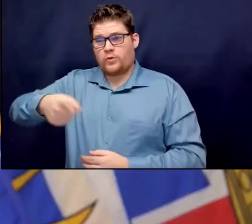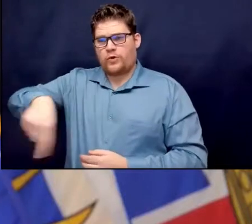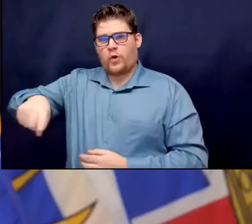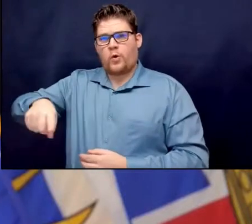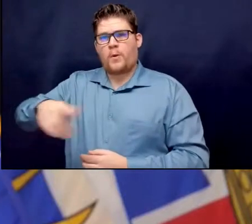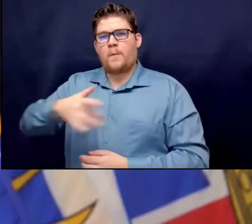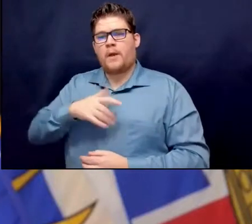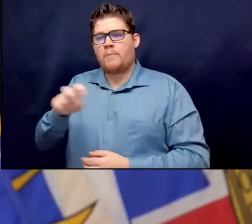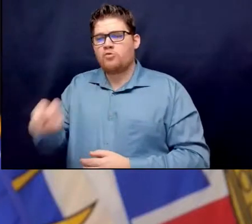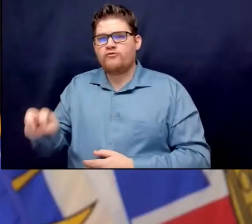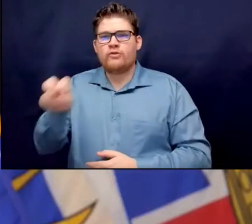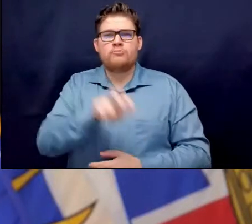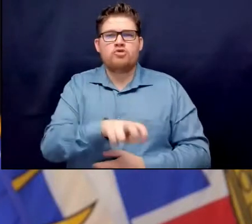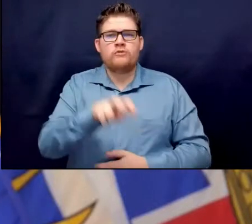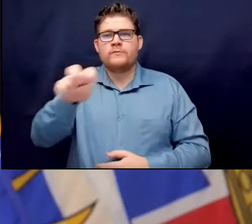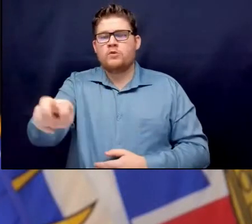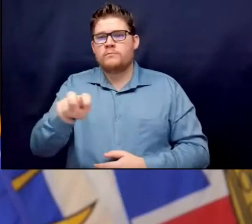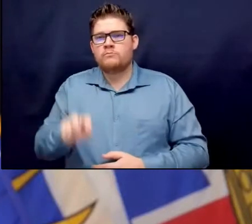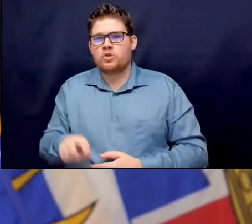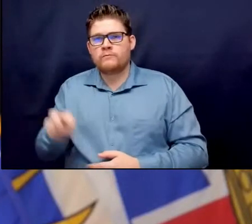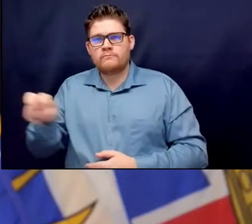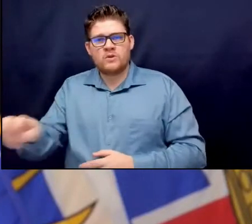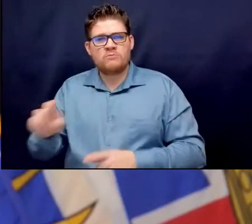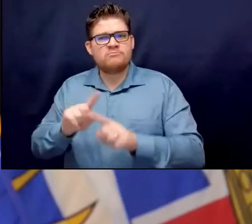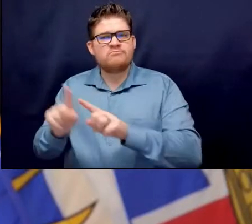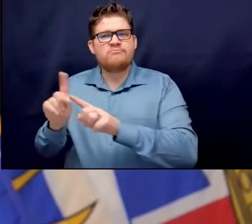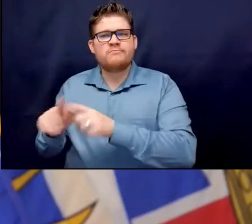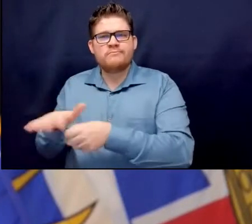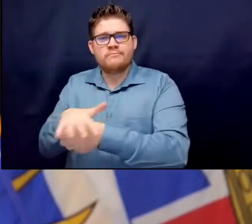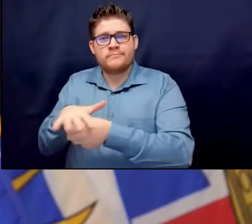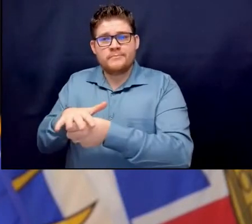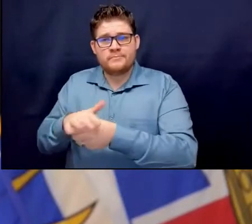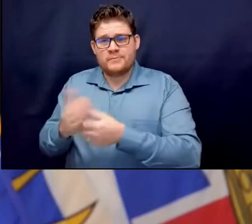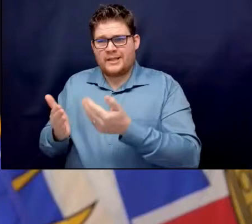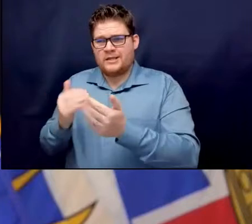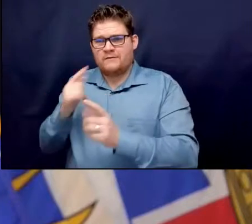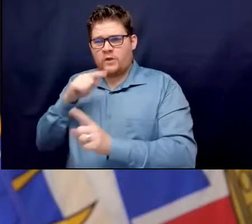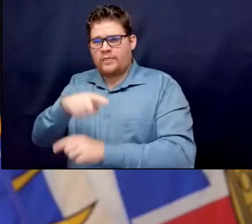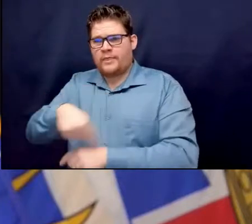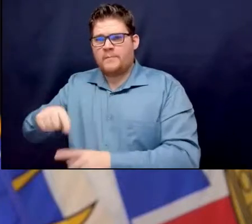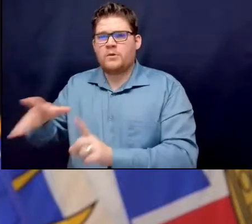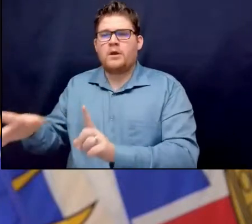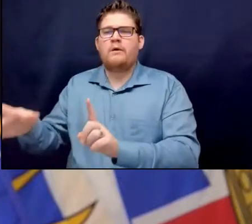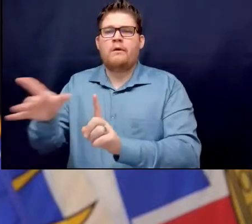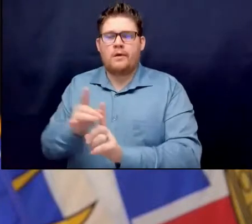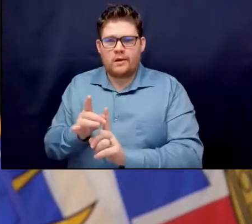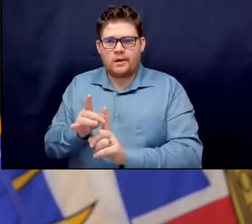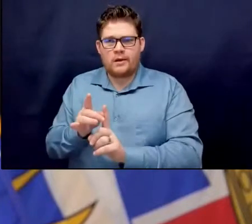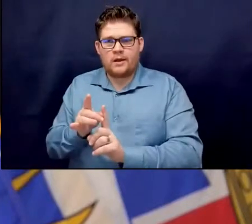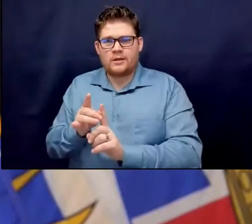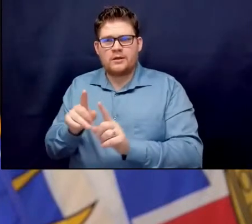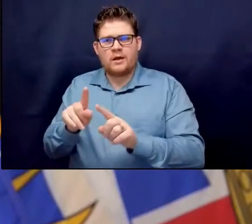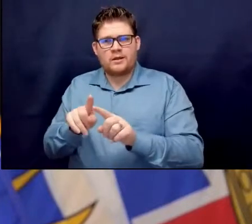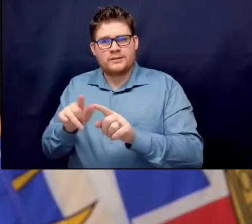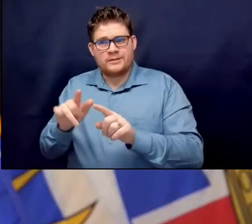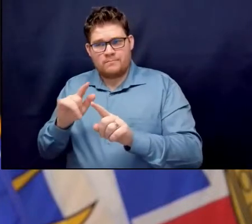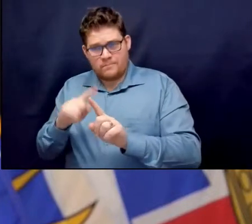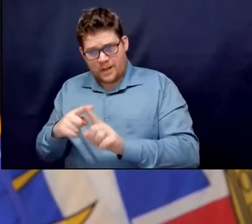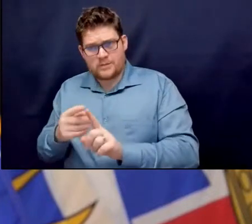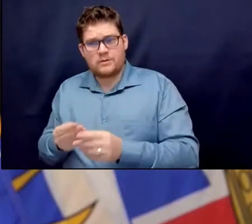tends to move around a lot more, so they have a higher chance of both getting the virus as well as spreading